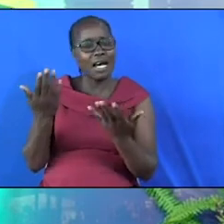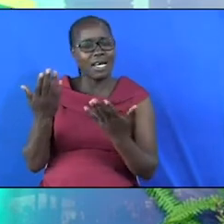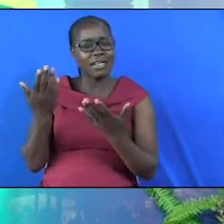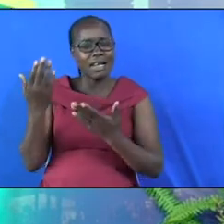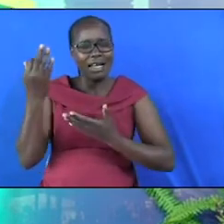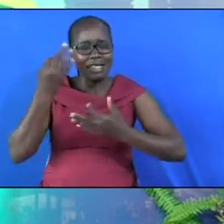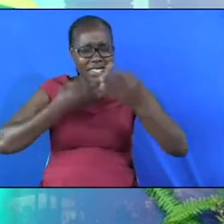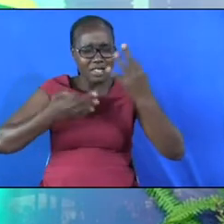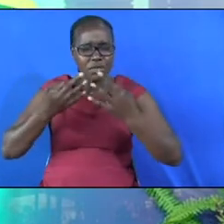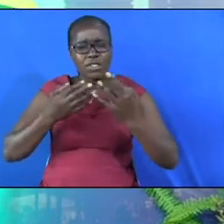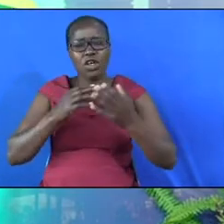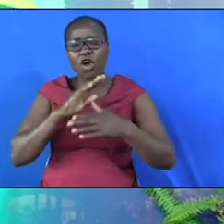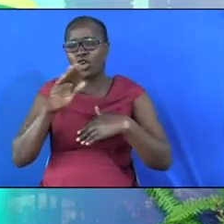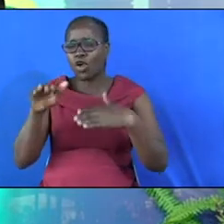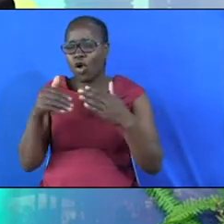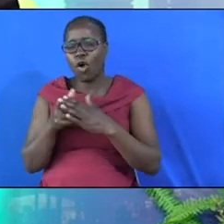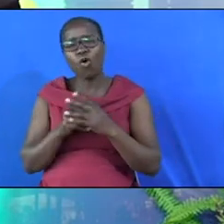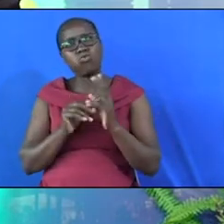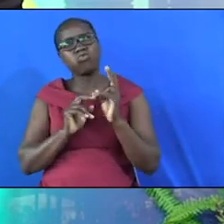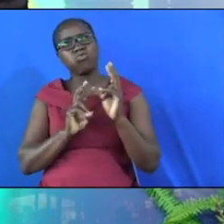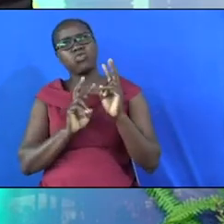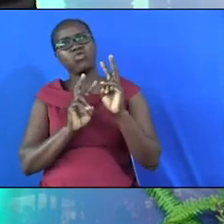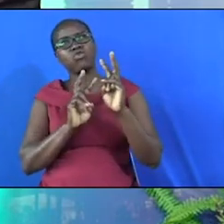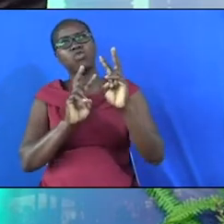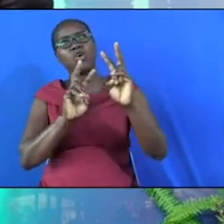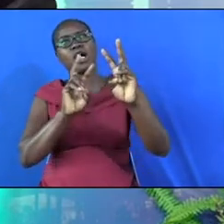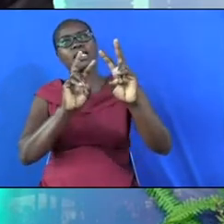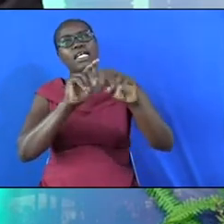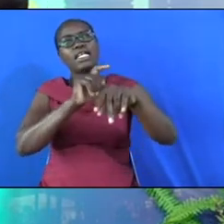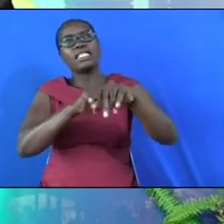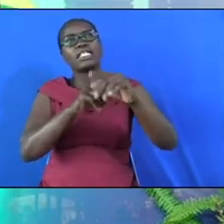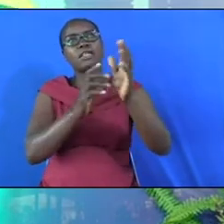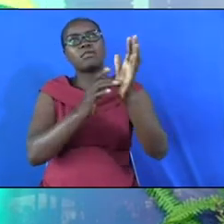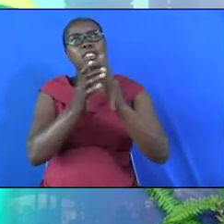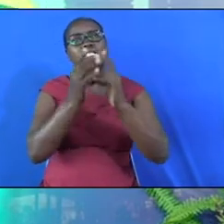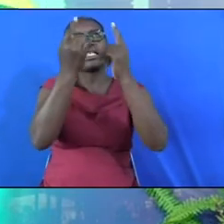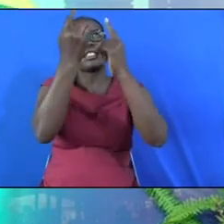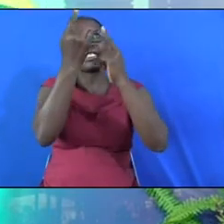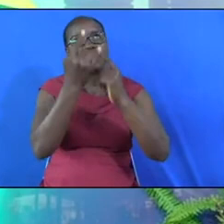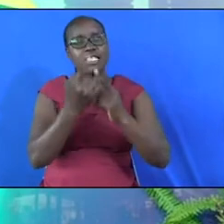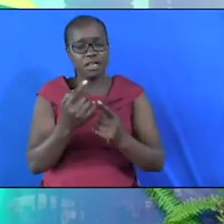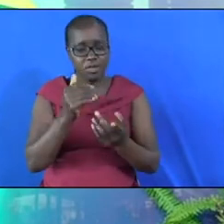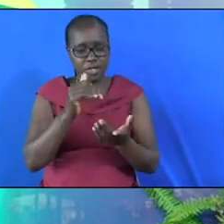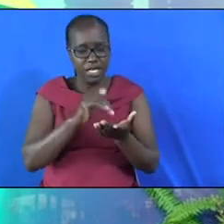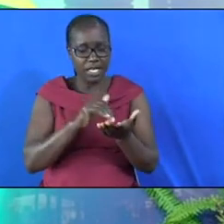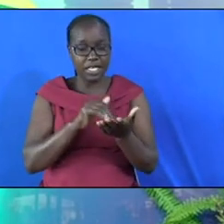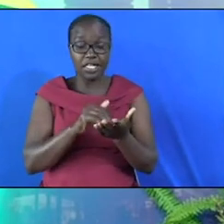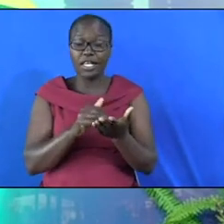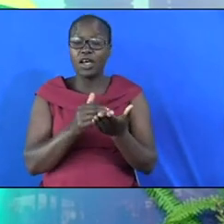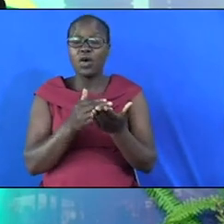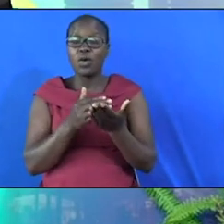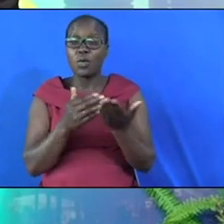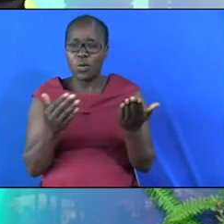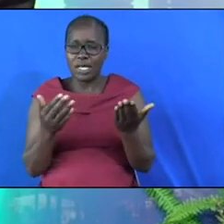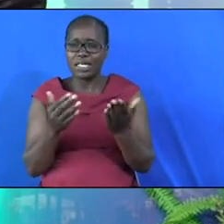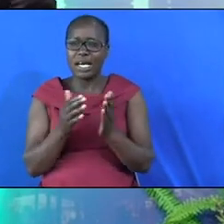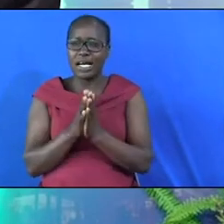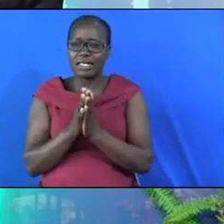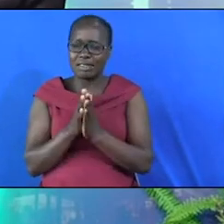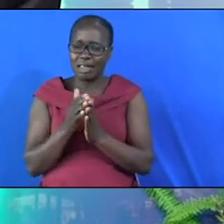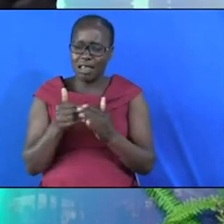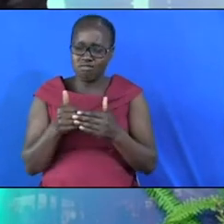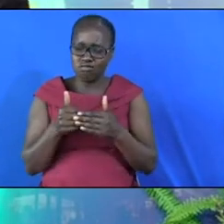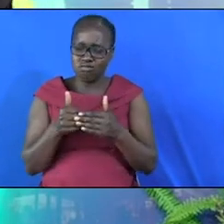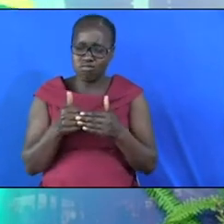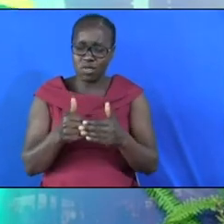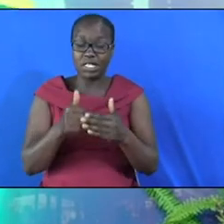been looking forward to the time that Christ will come for the second time. Well, they journeyed trusting and believing